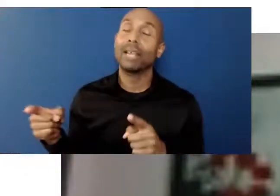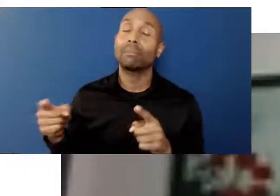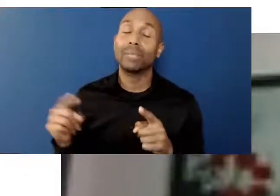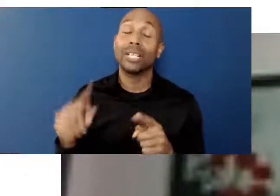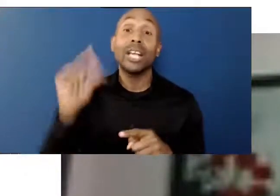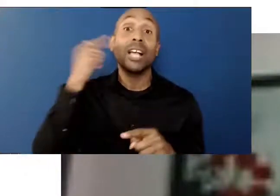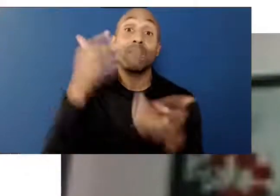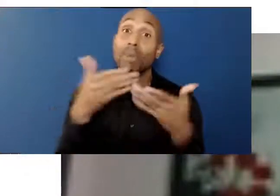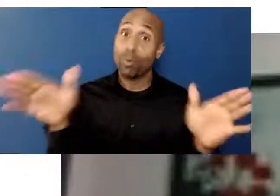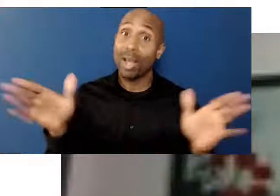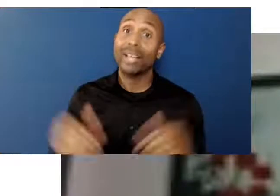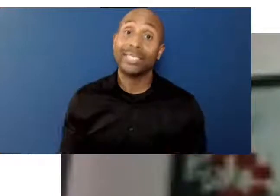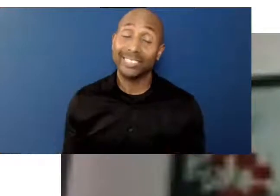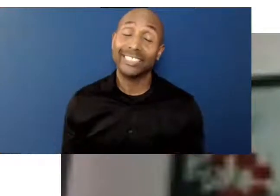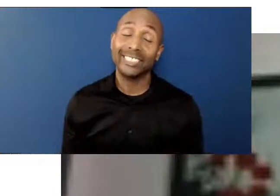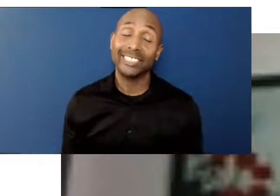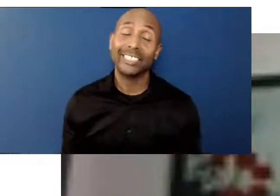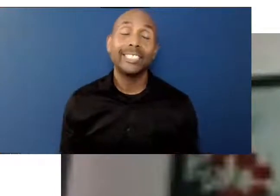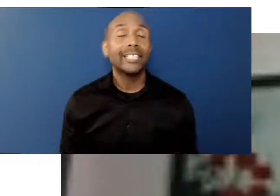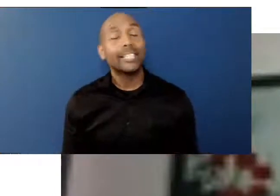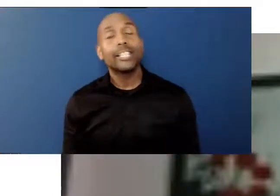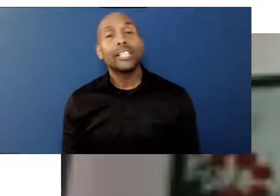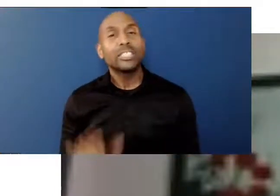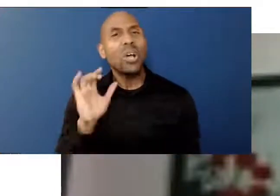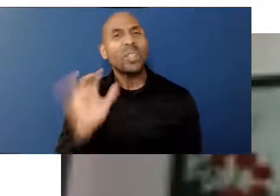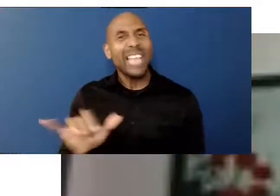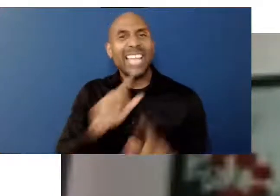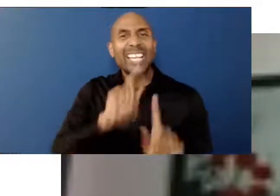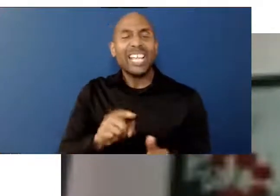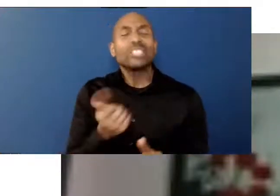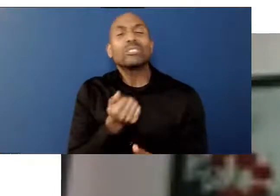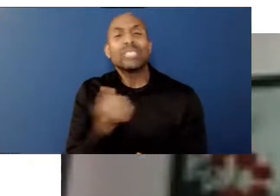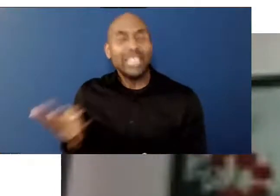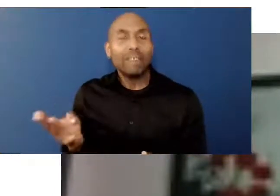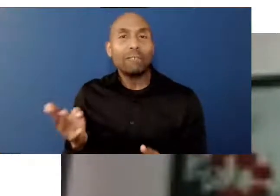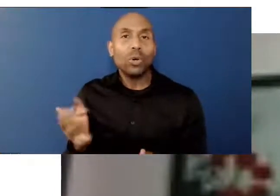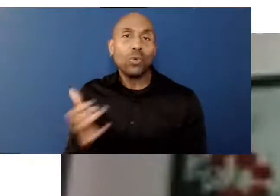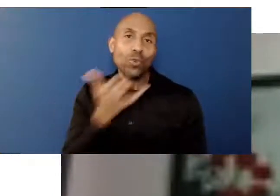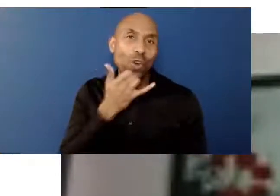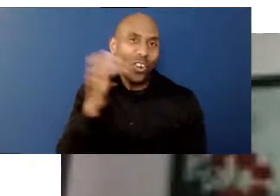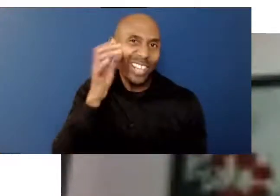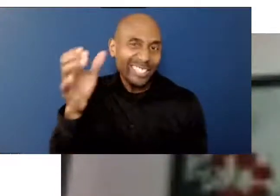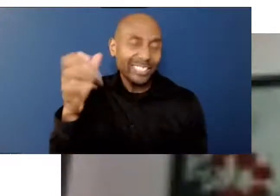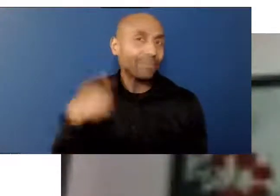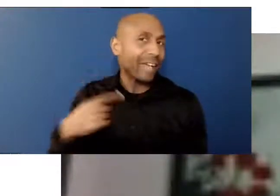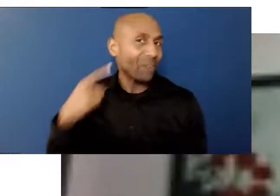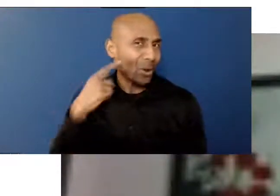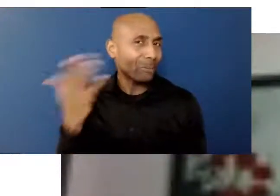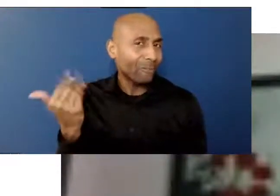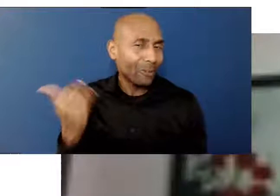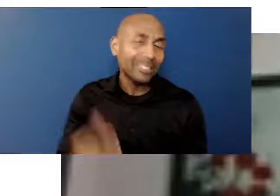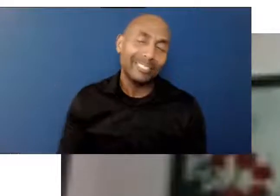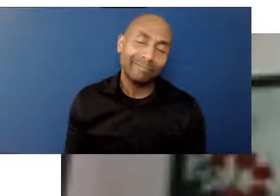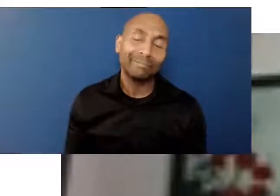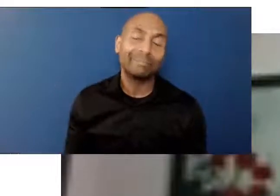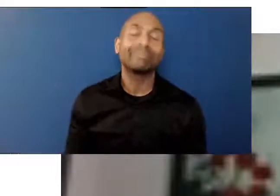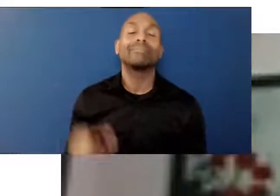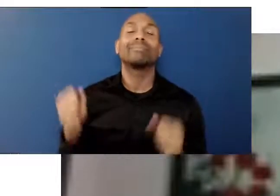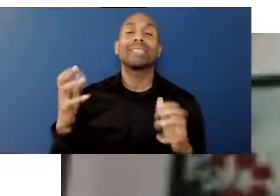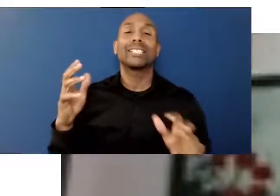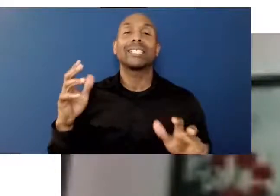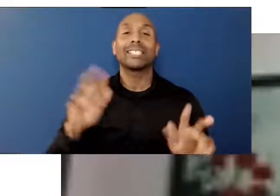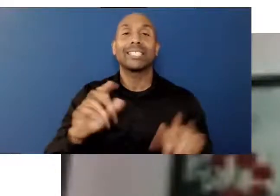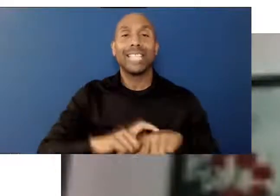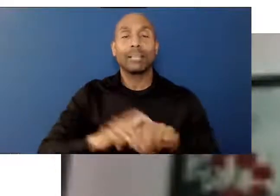I've said gets to those myths or misconceptions. And one being that sometimes people think of us as having programs